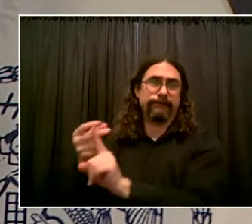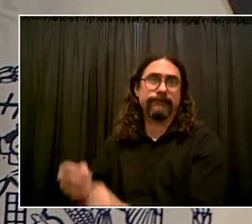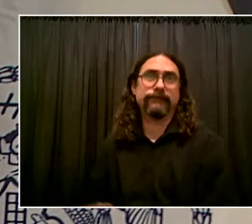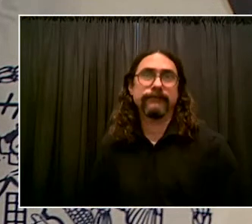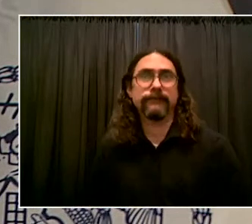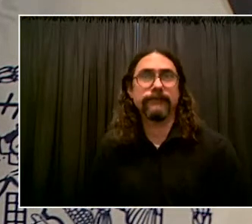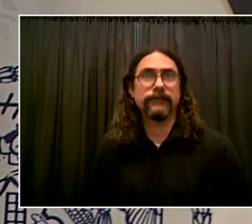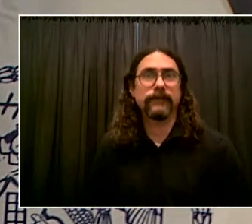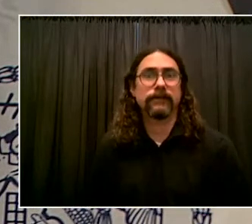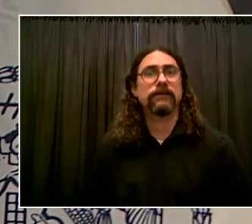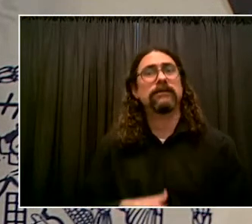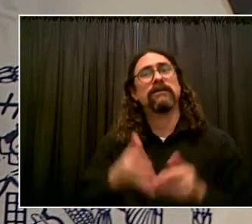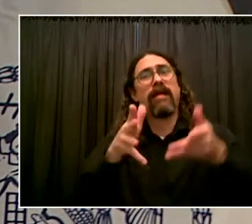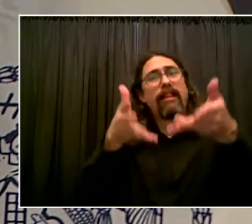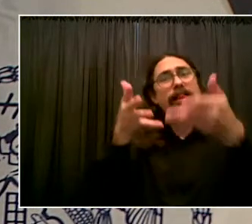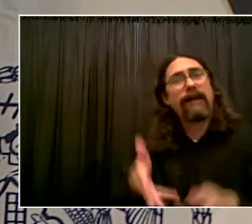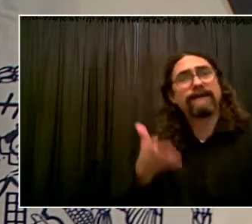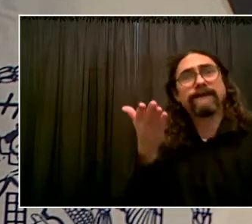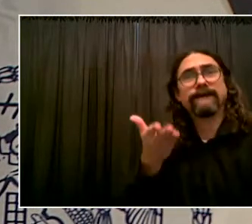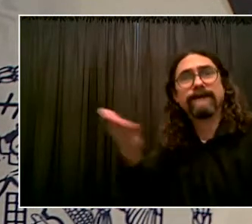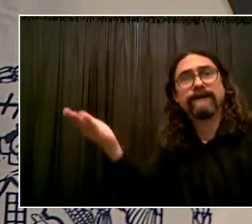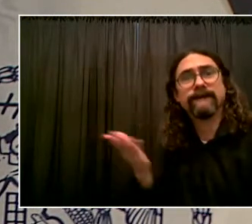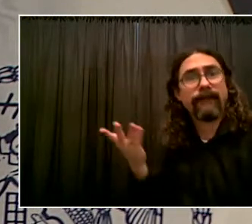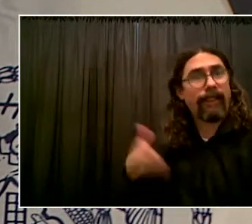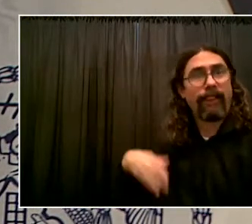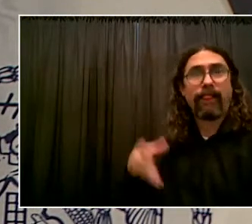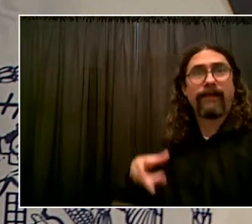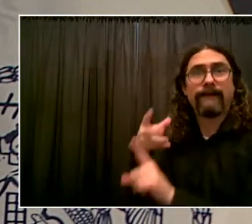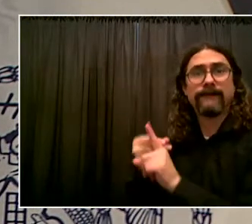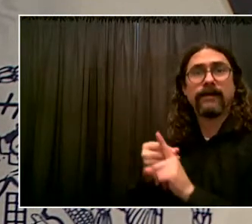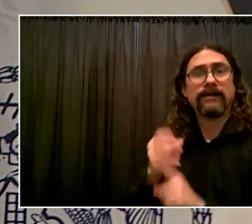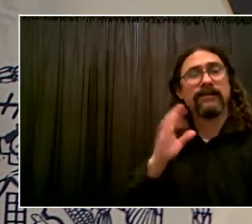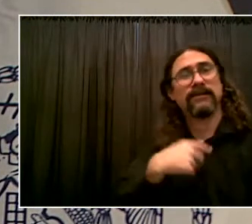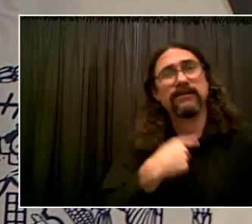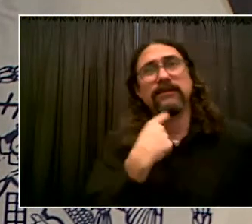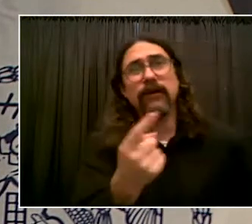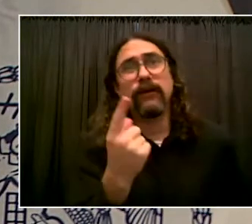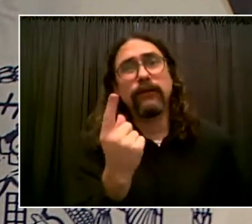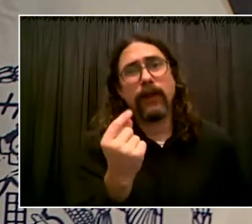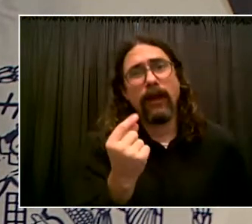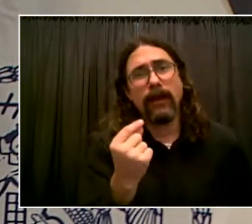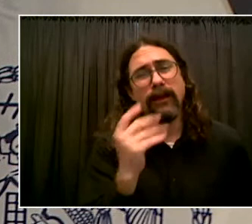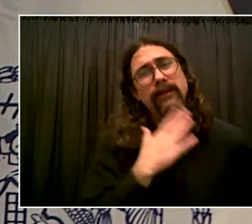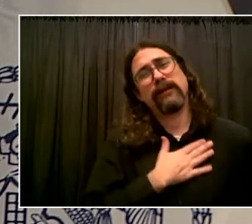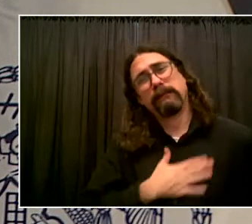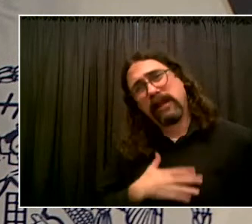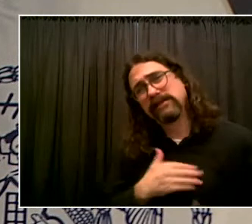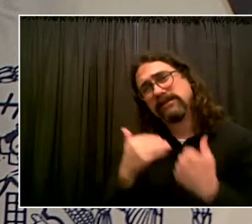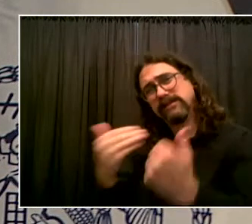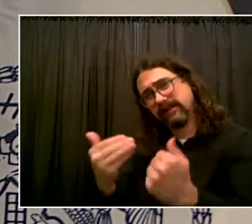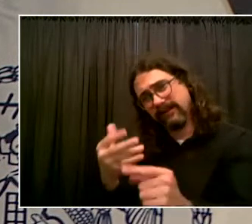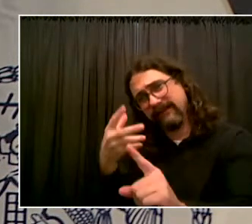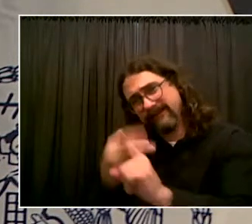vaccinated, come back, get vaccinated, join us. We want you to be safe. We want your family to